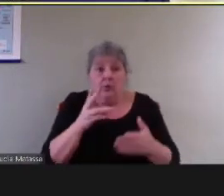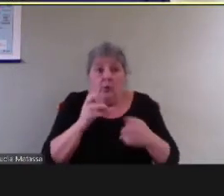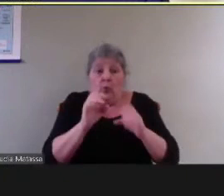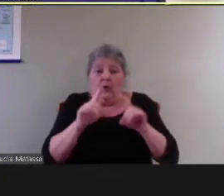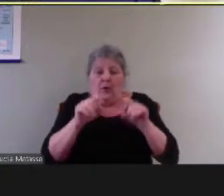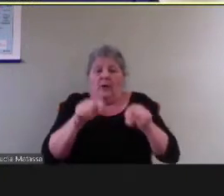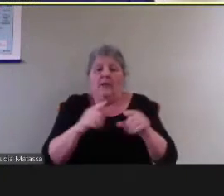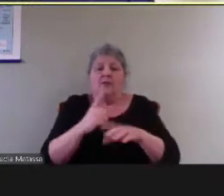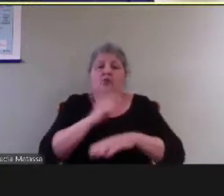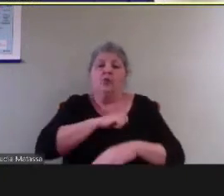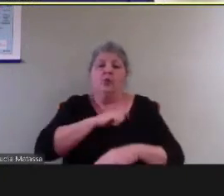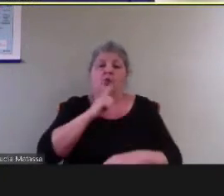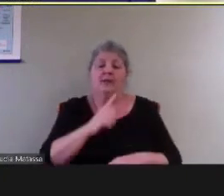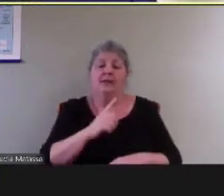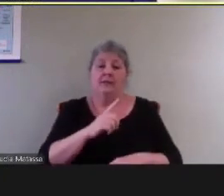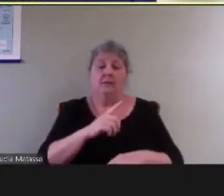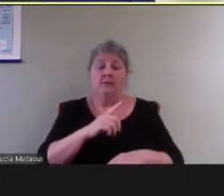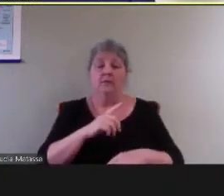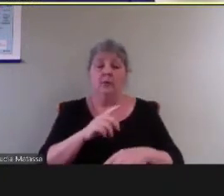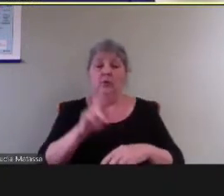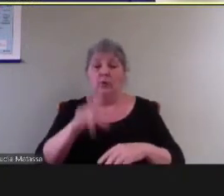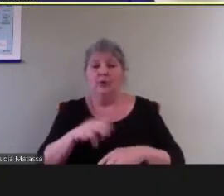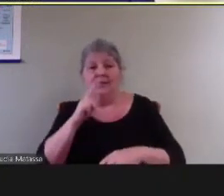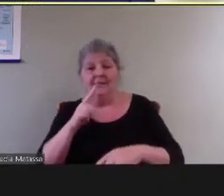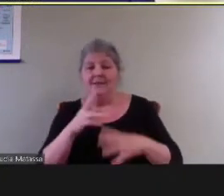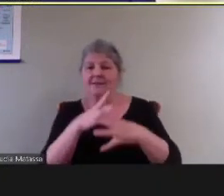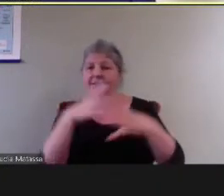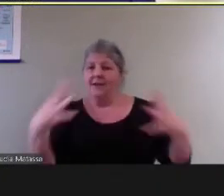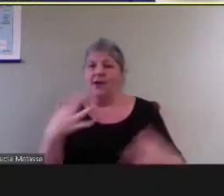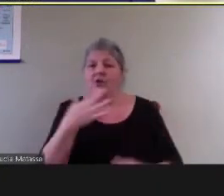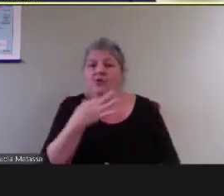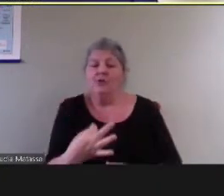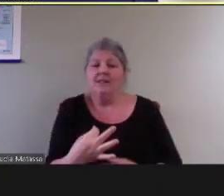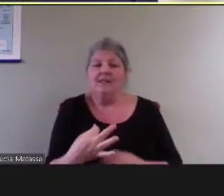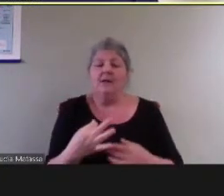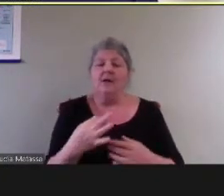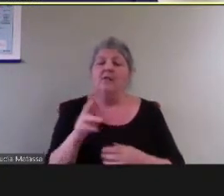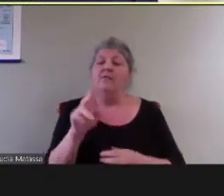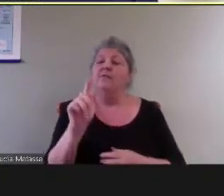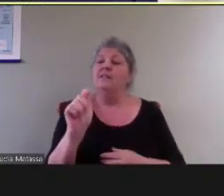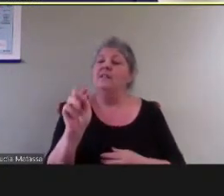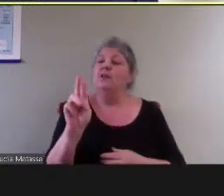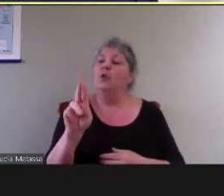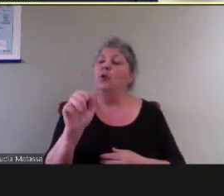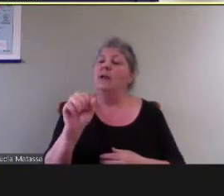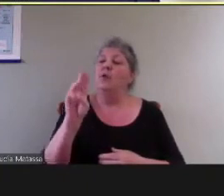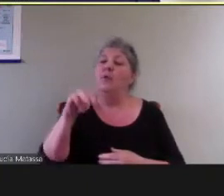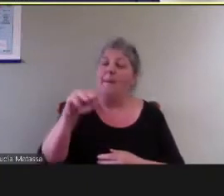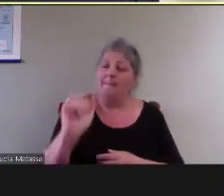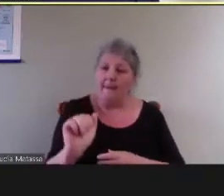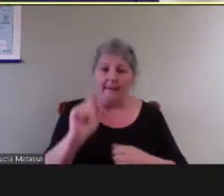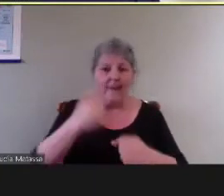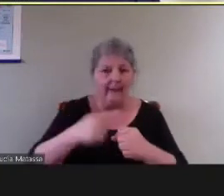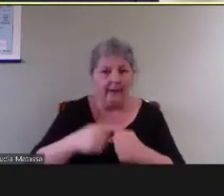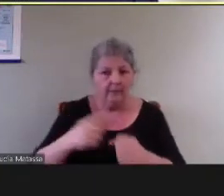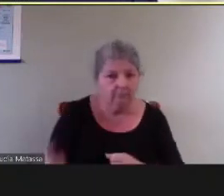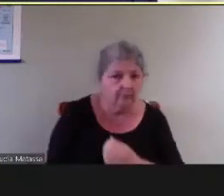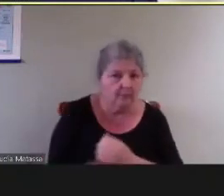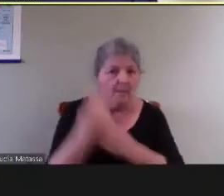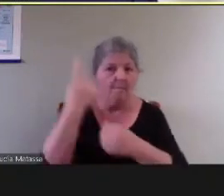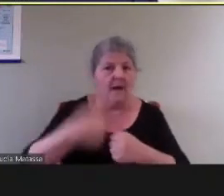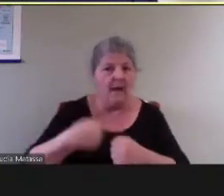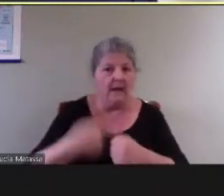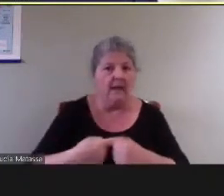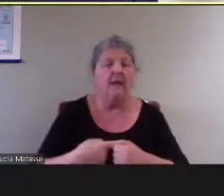it is also very apparent that there is a large risk of re-traumatization for people in custody. There is